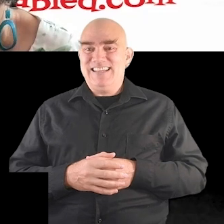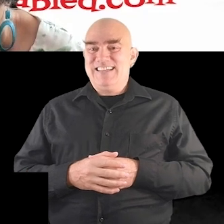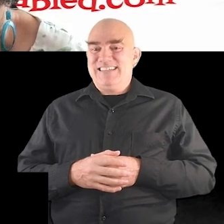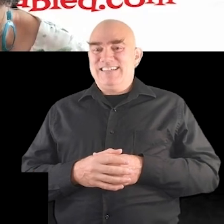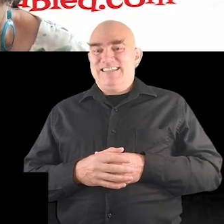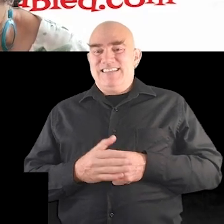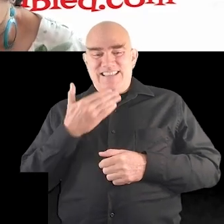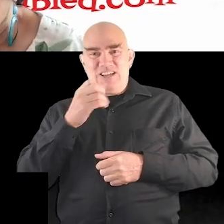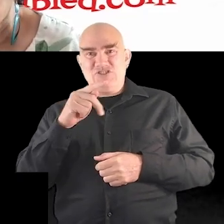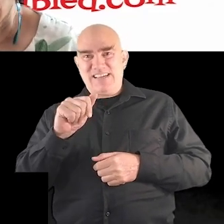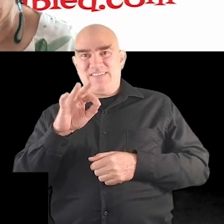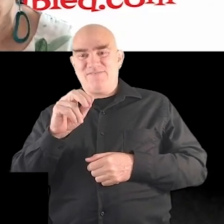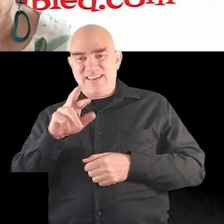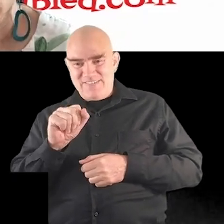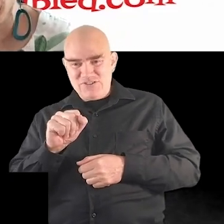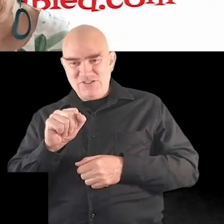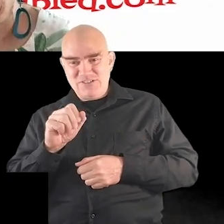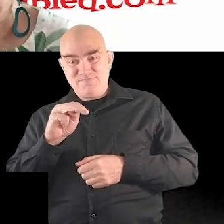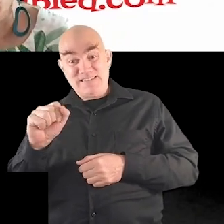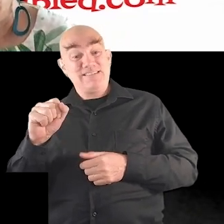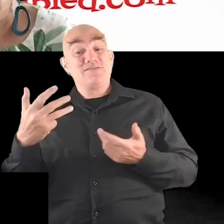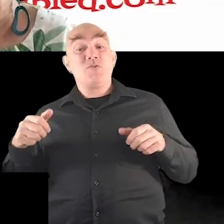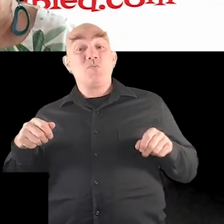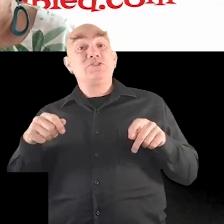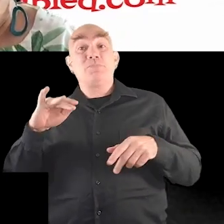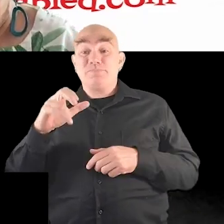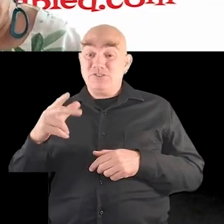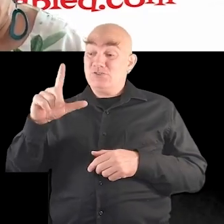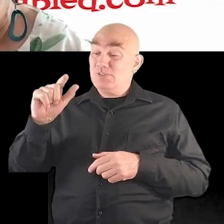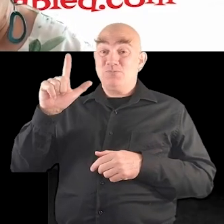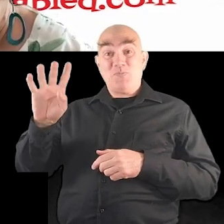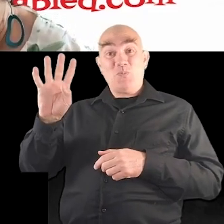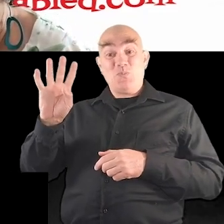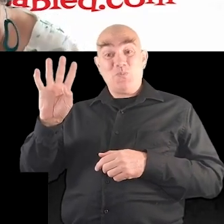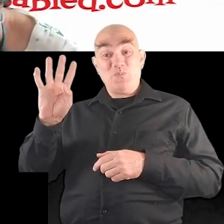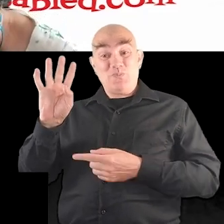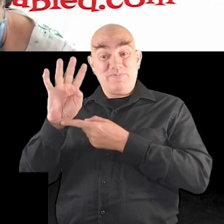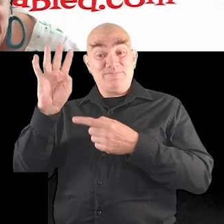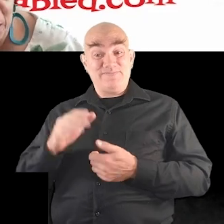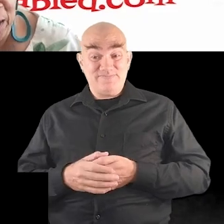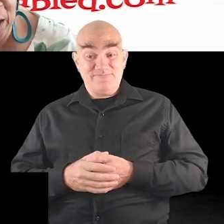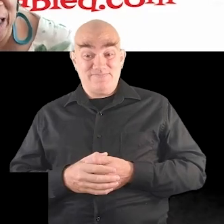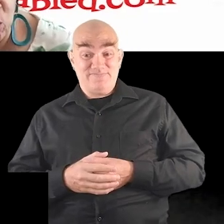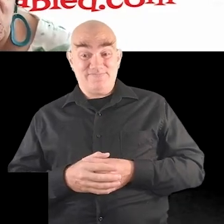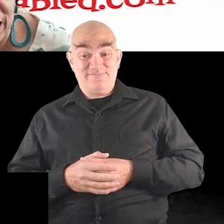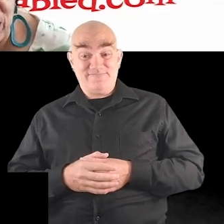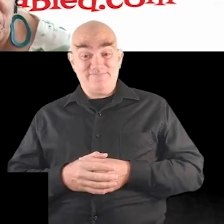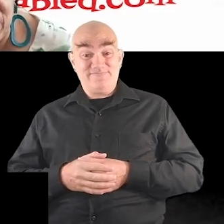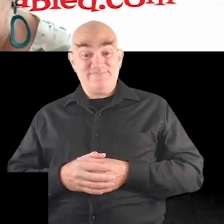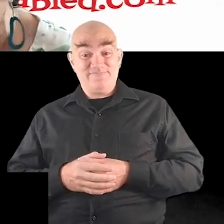Okay. Yeah. Thank you, Shanta Favors, Ms. Thank, Ms. Wheelchair